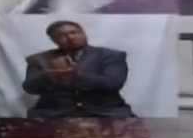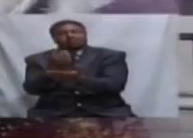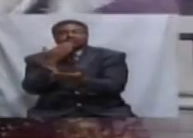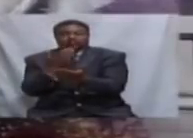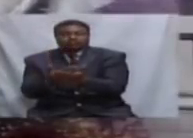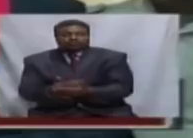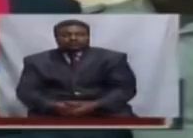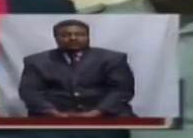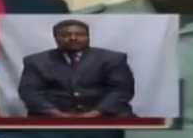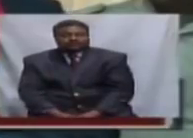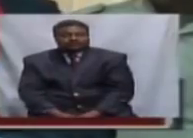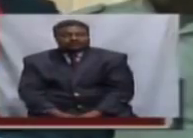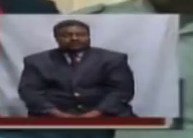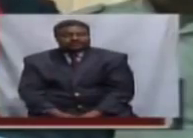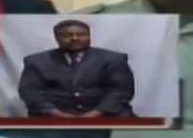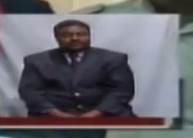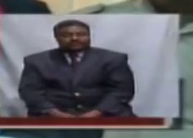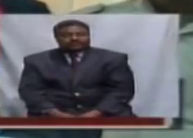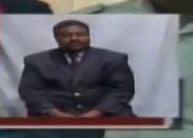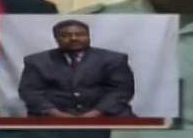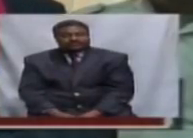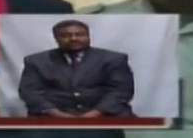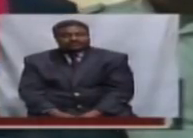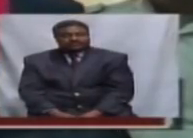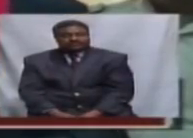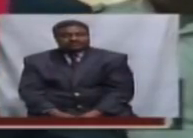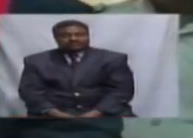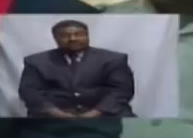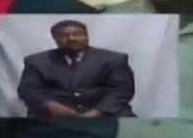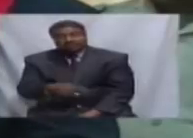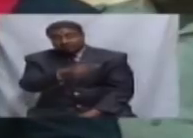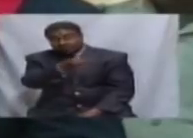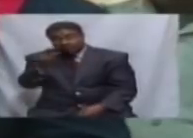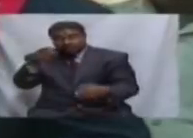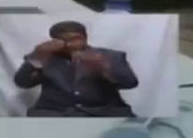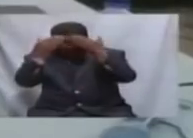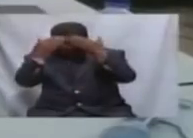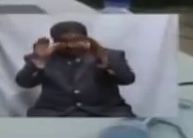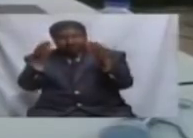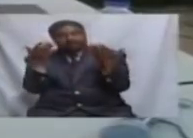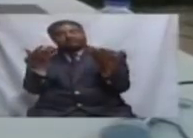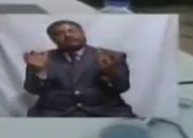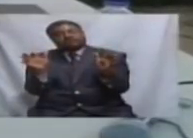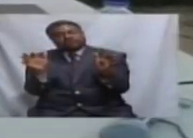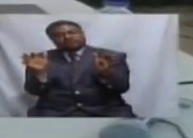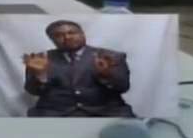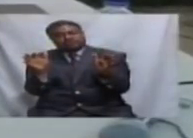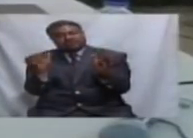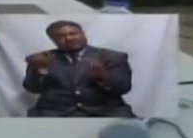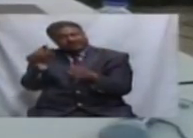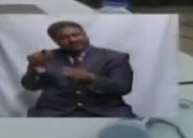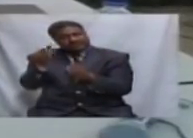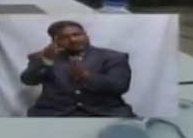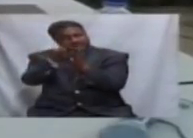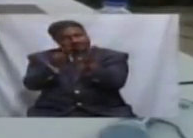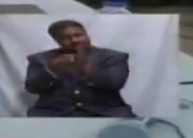Are we speaking to ourselves in unison as a country, in terms of where we're trying to go? Because we have signed this treaty that